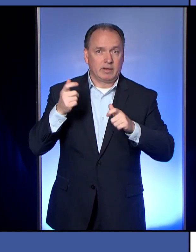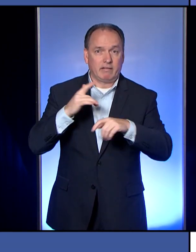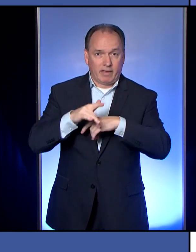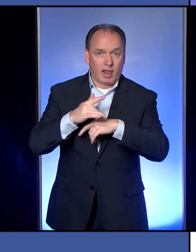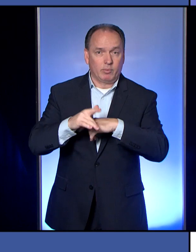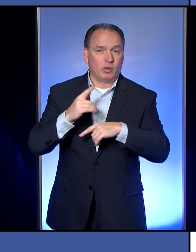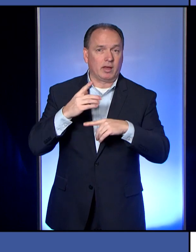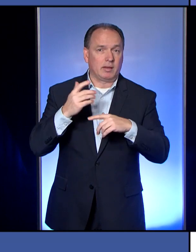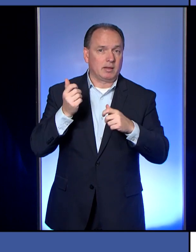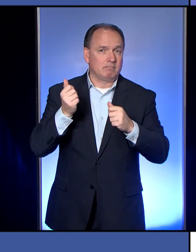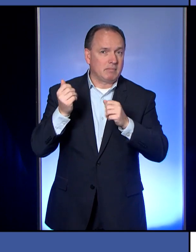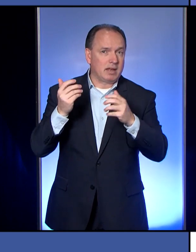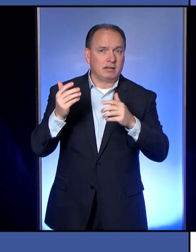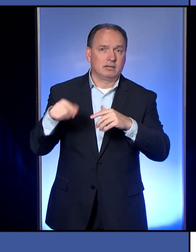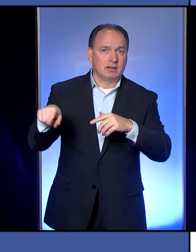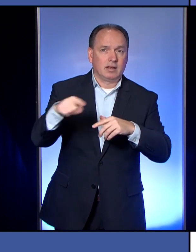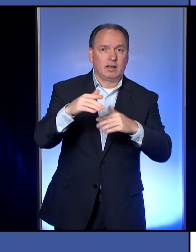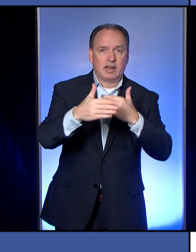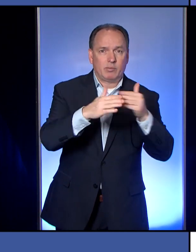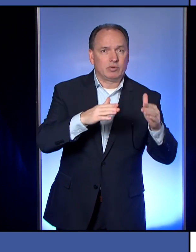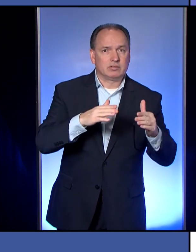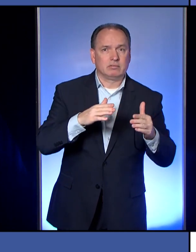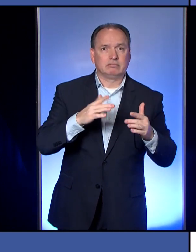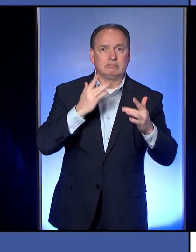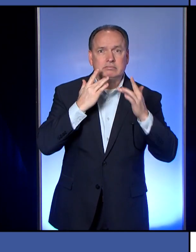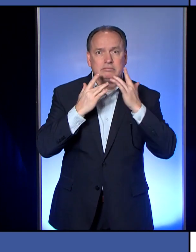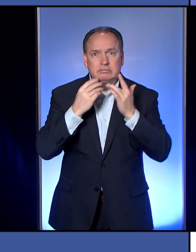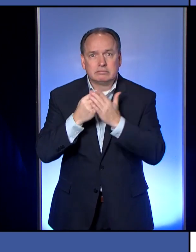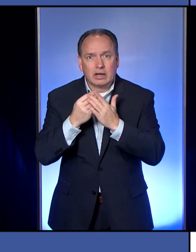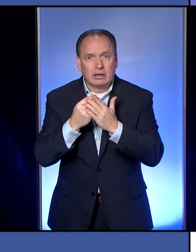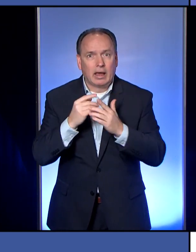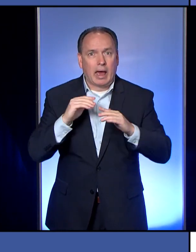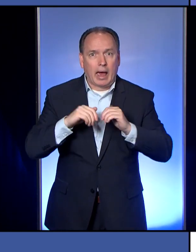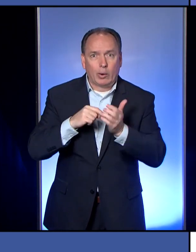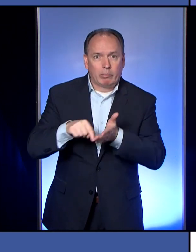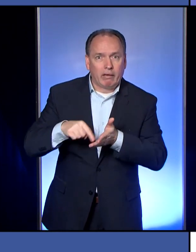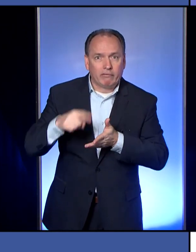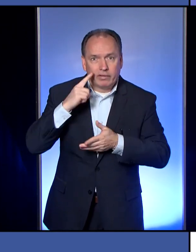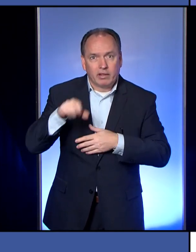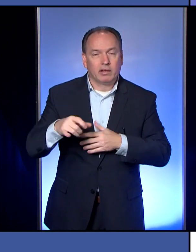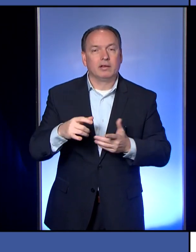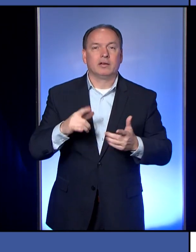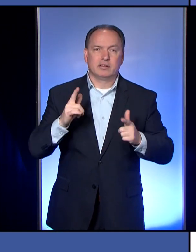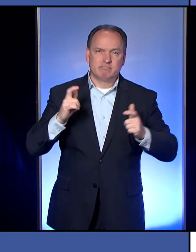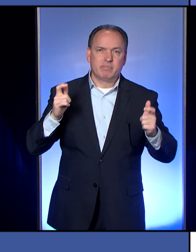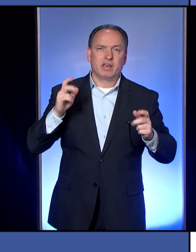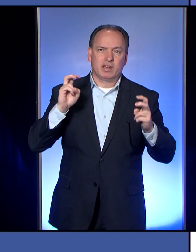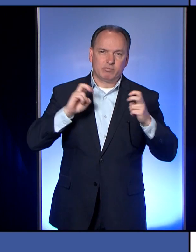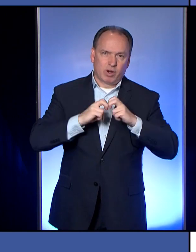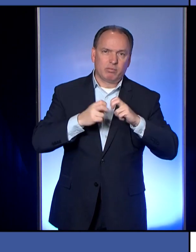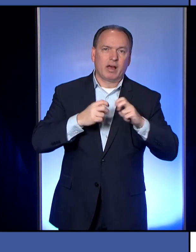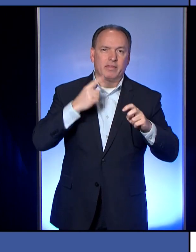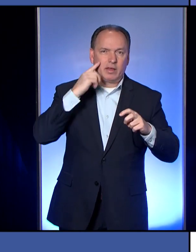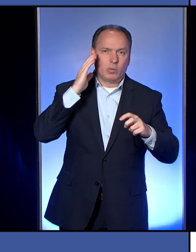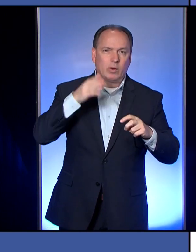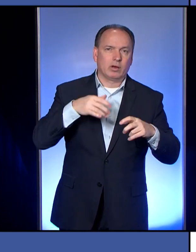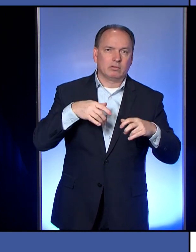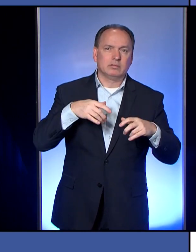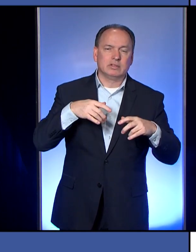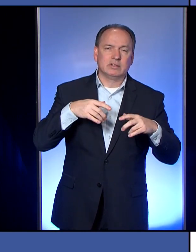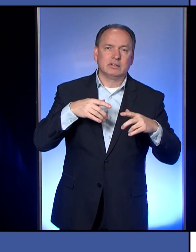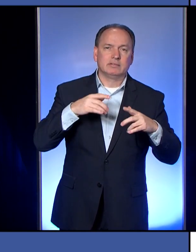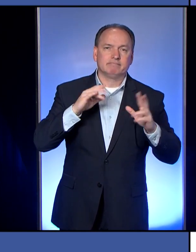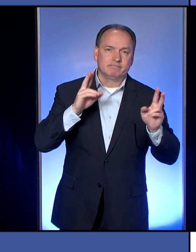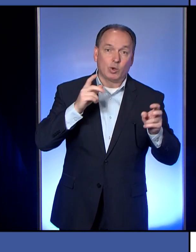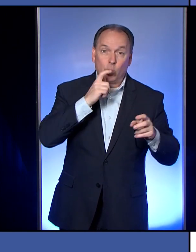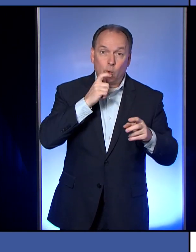in many people's neighborhoods, they don't have the funds to pay for it. So it's a big issue and I think that's going to really be the